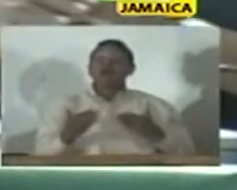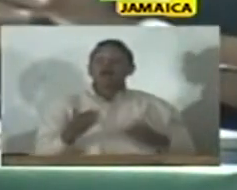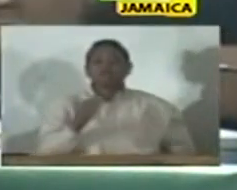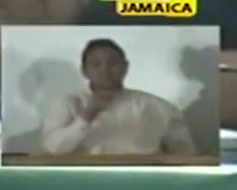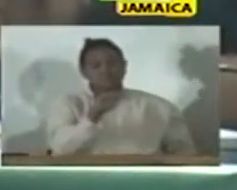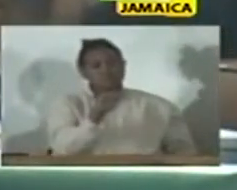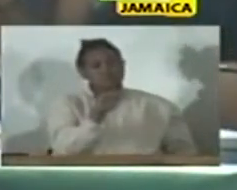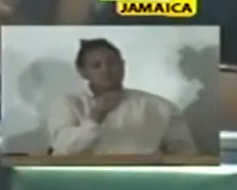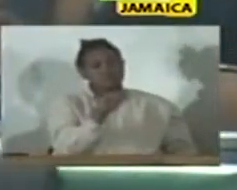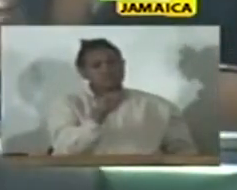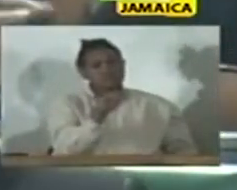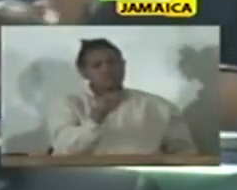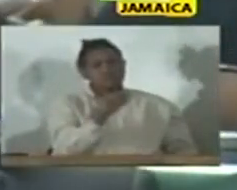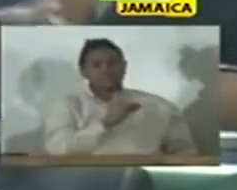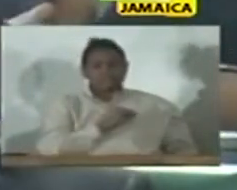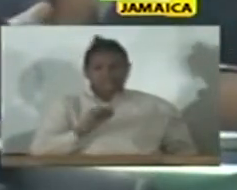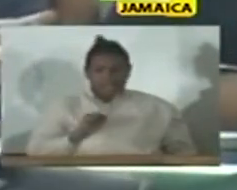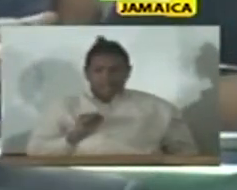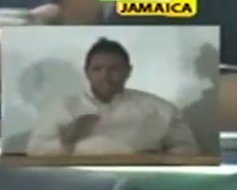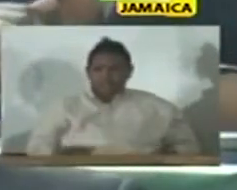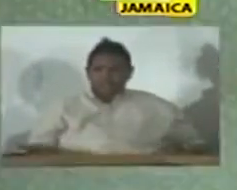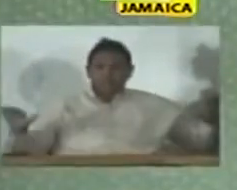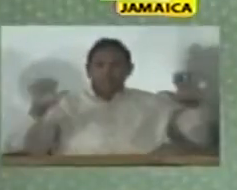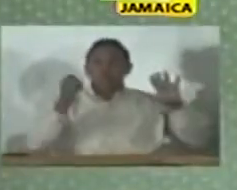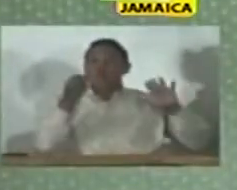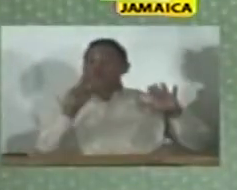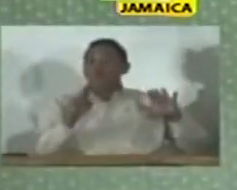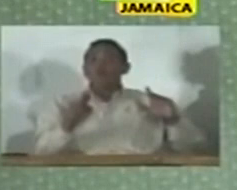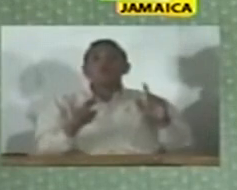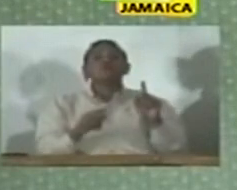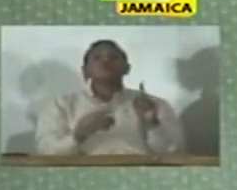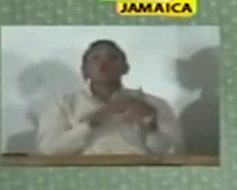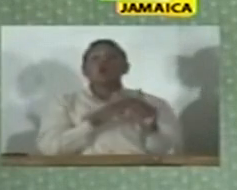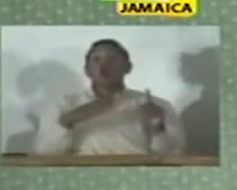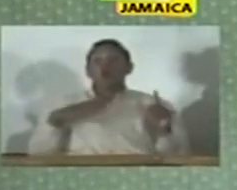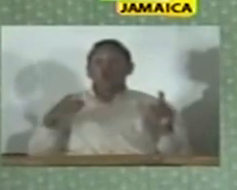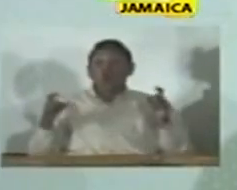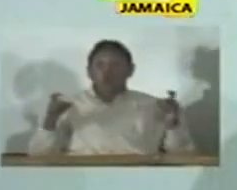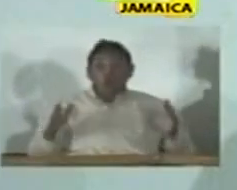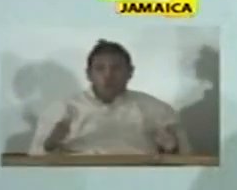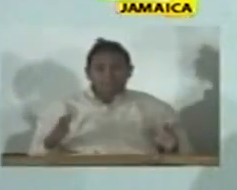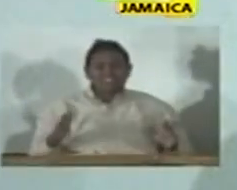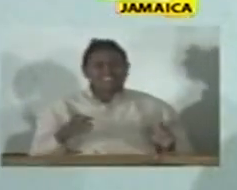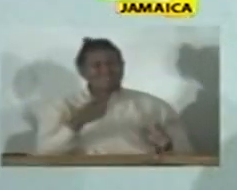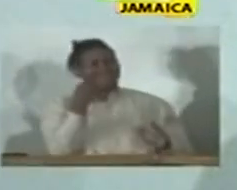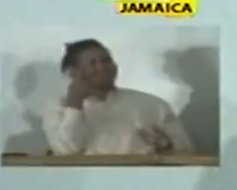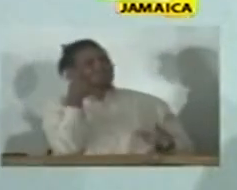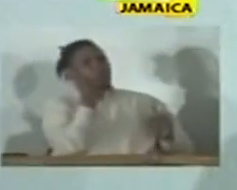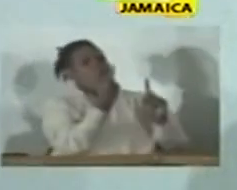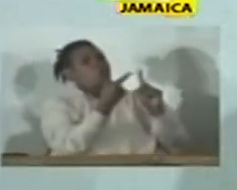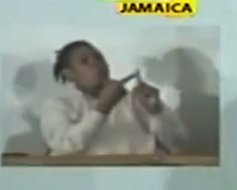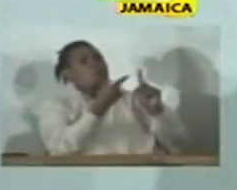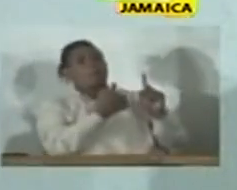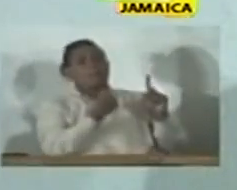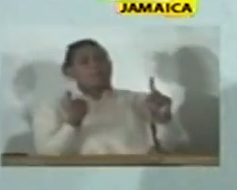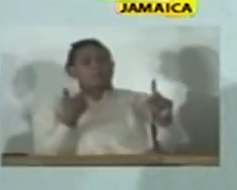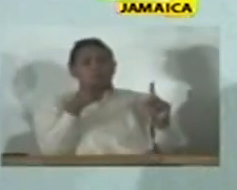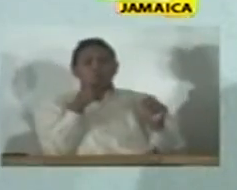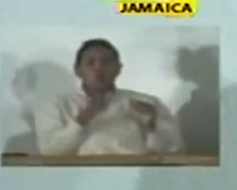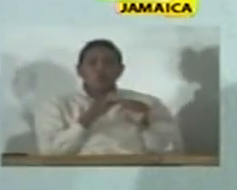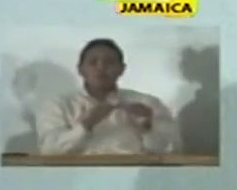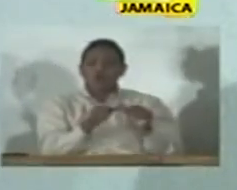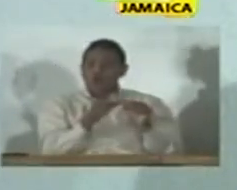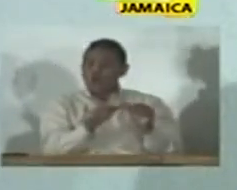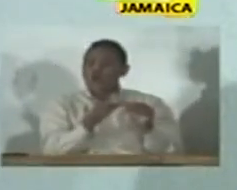the attention of the Senate or of the committee to the conduct of a member who